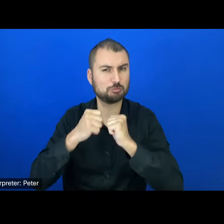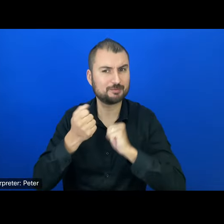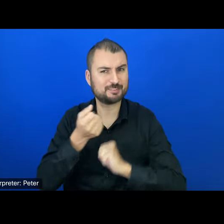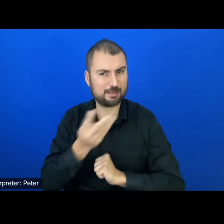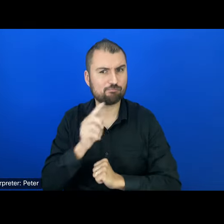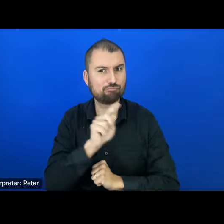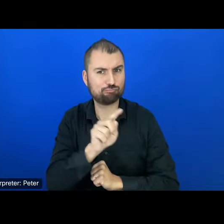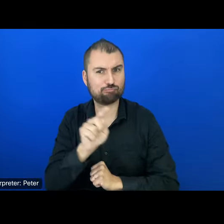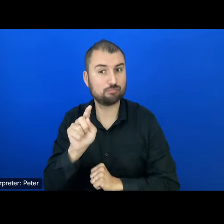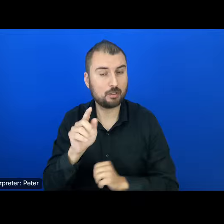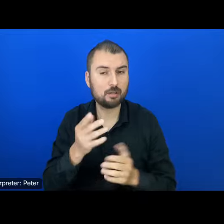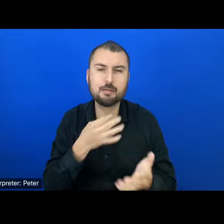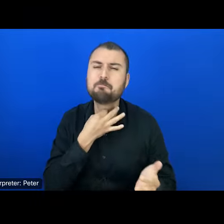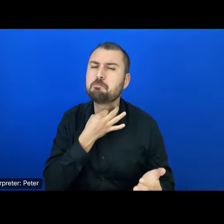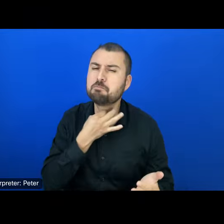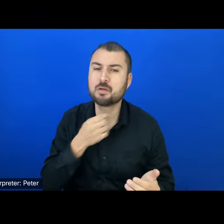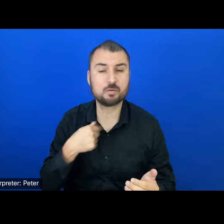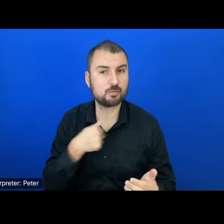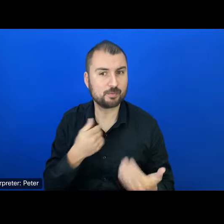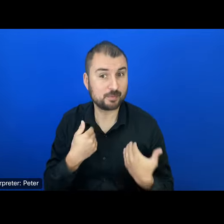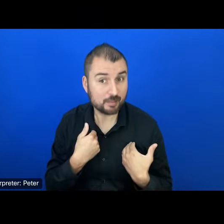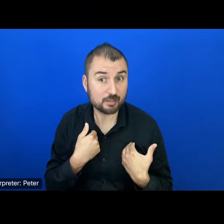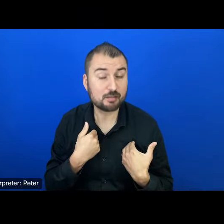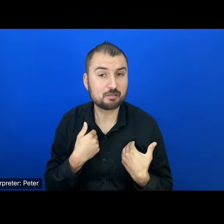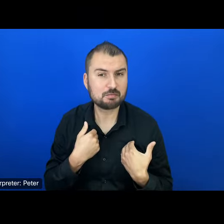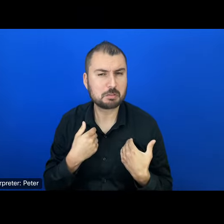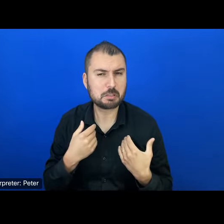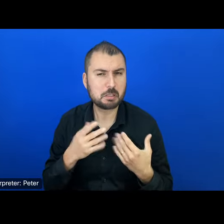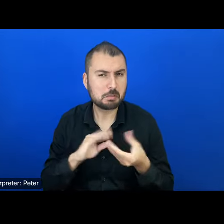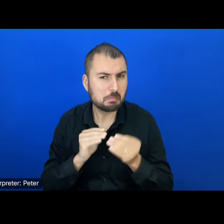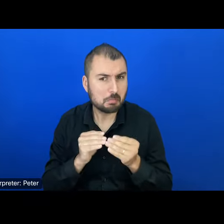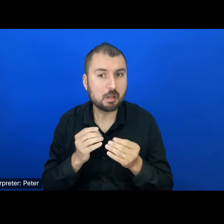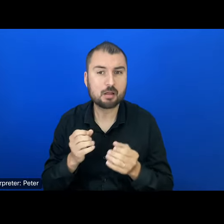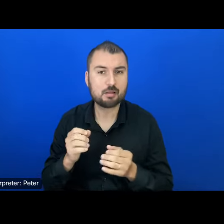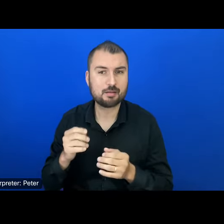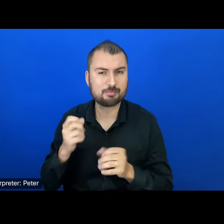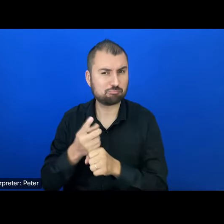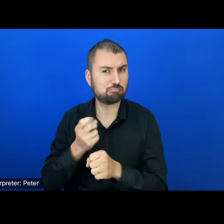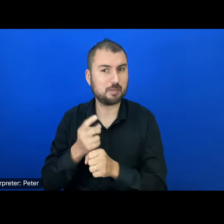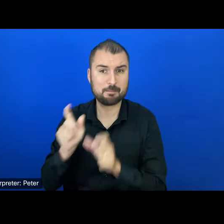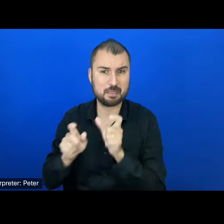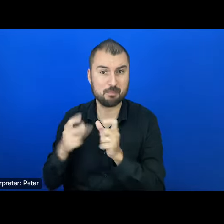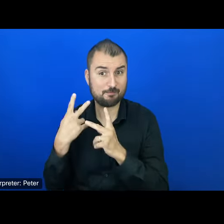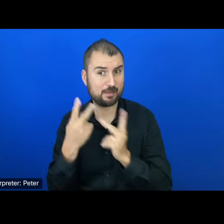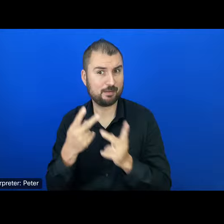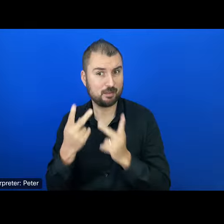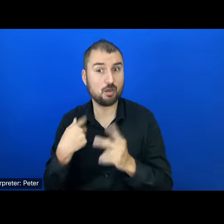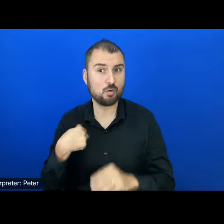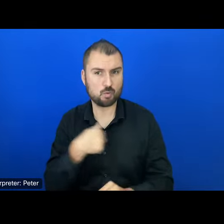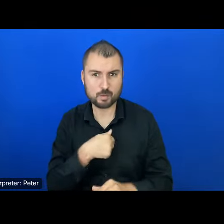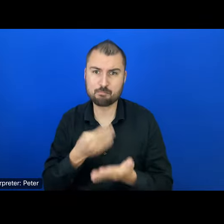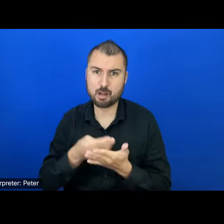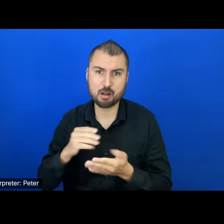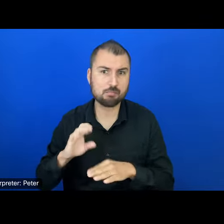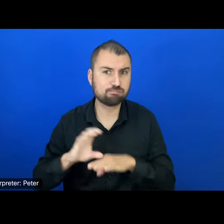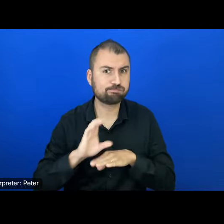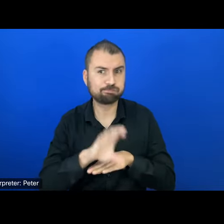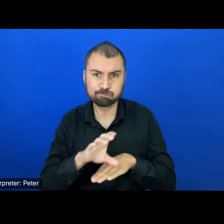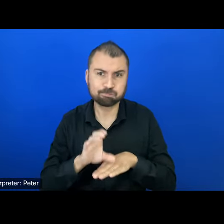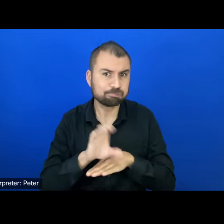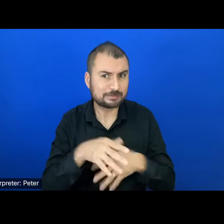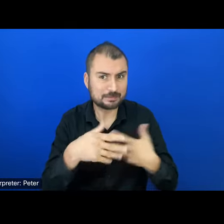any numbers as far as how many annual visitors they get? I mean, we're pumping X amount of dollars into it. Is it a We do. I